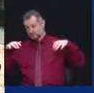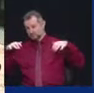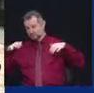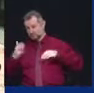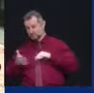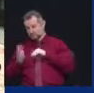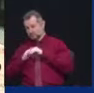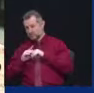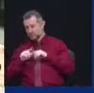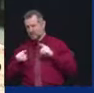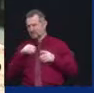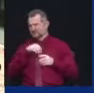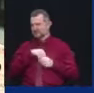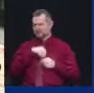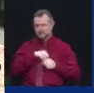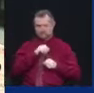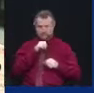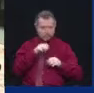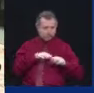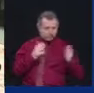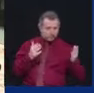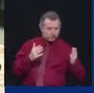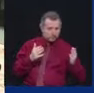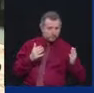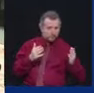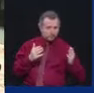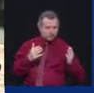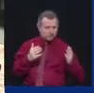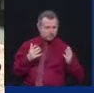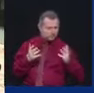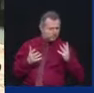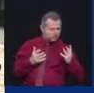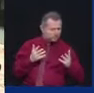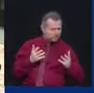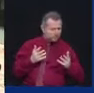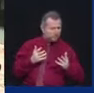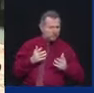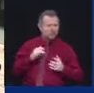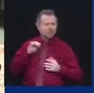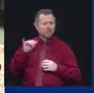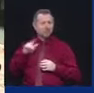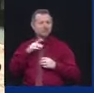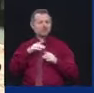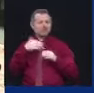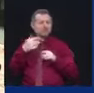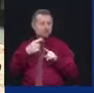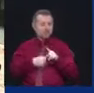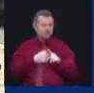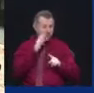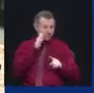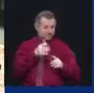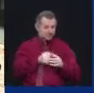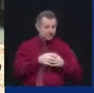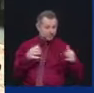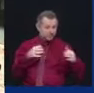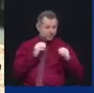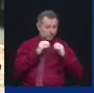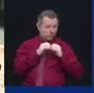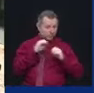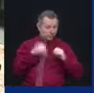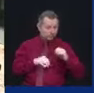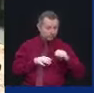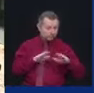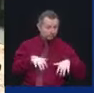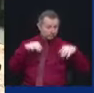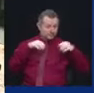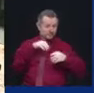Carrier Dome in Syracuse, where graduation for SU students is just about a month away. Do you expect there might be an expansion of capacity in indoor